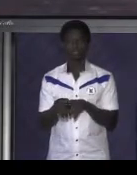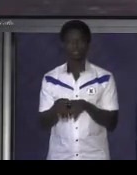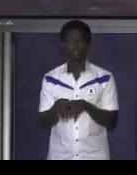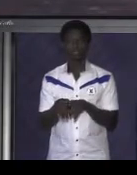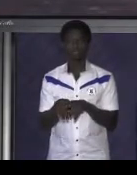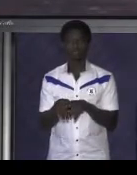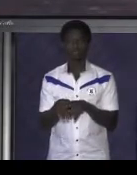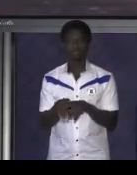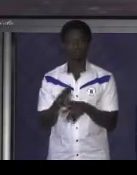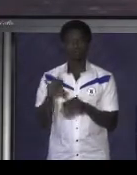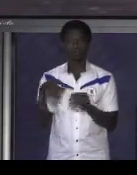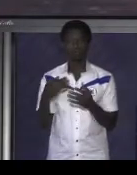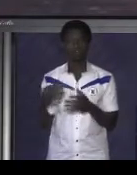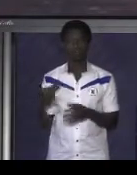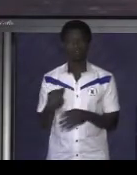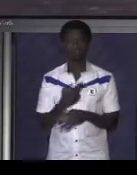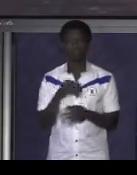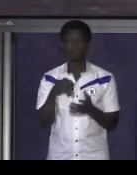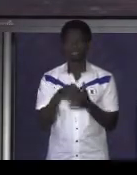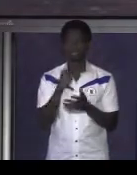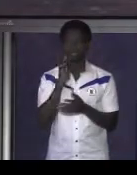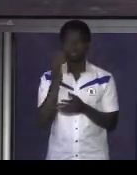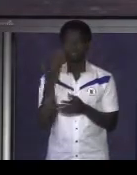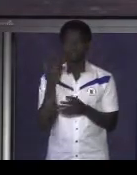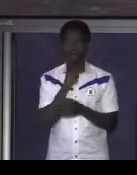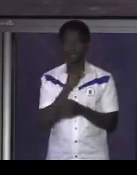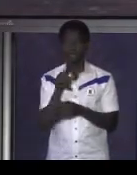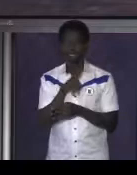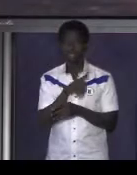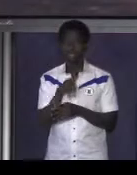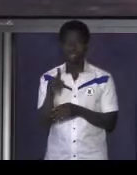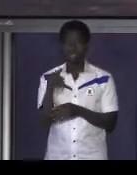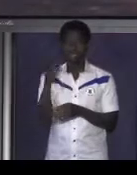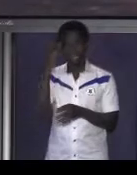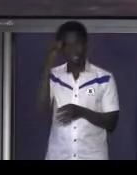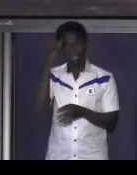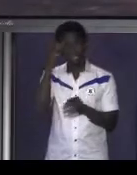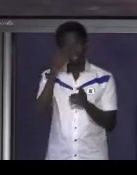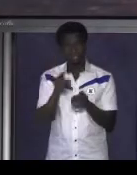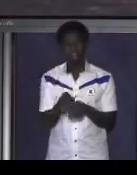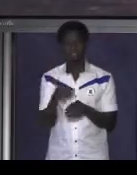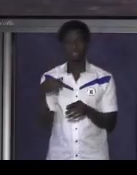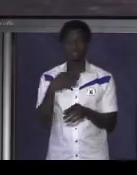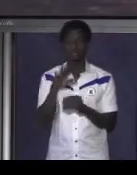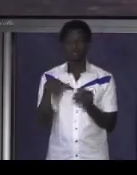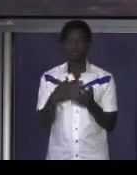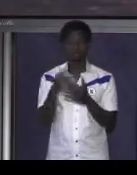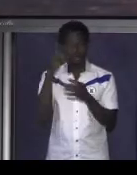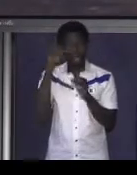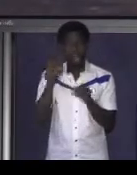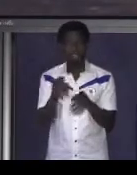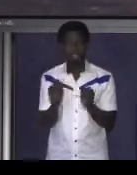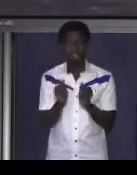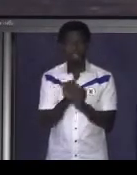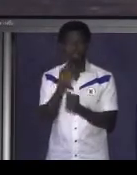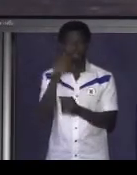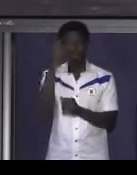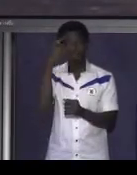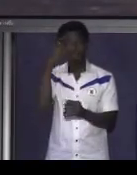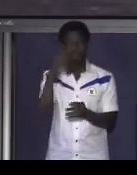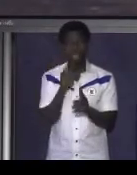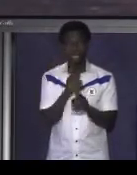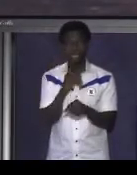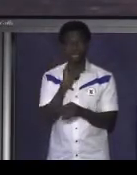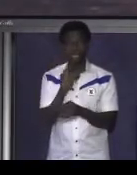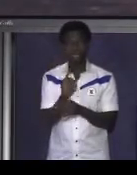We say, all of us, it was a dash decision. We all agreed with one mind. The answer